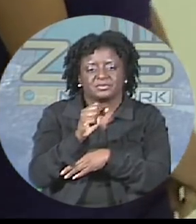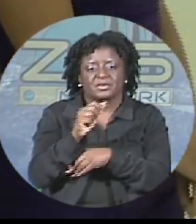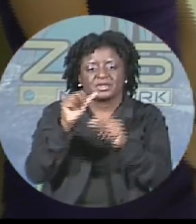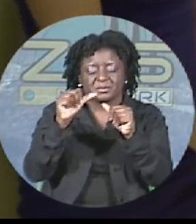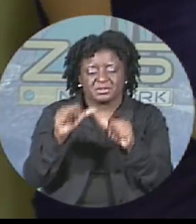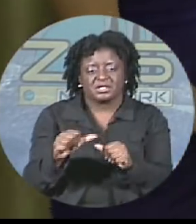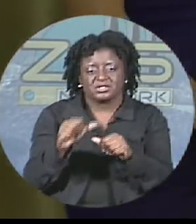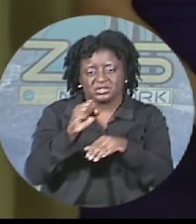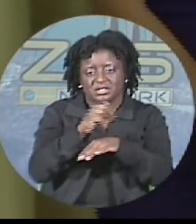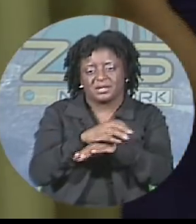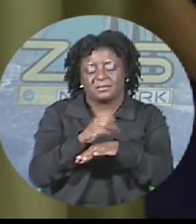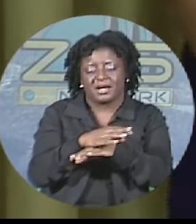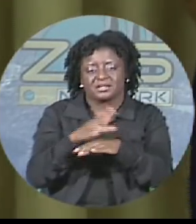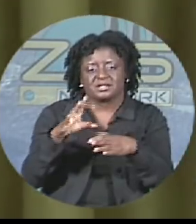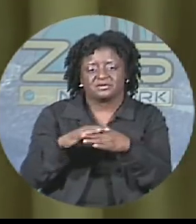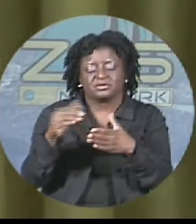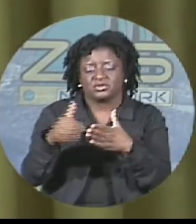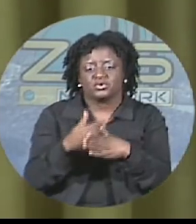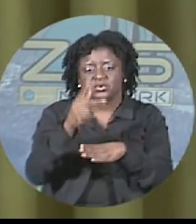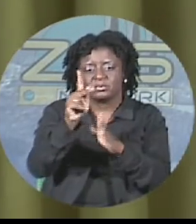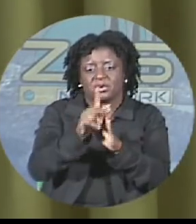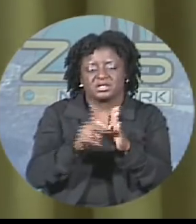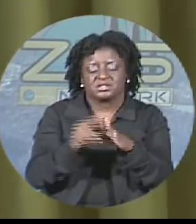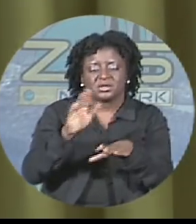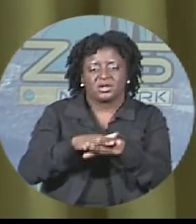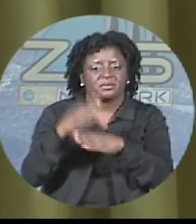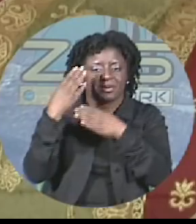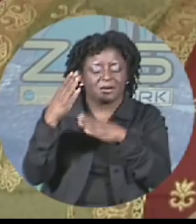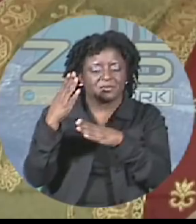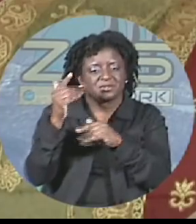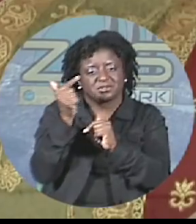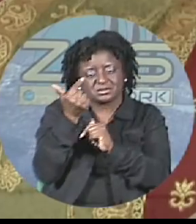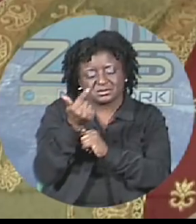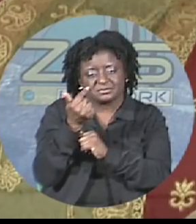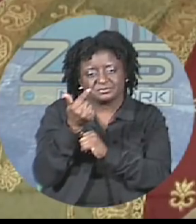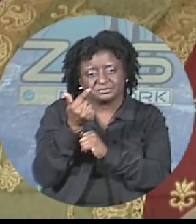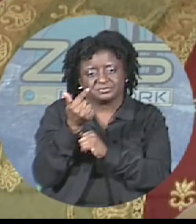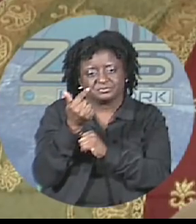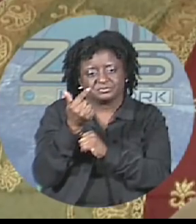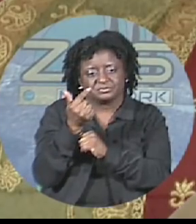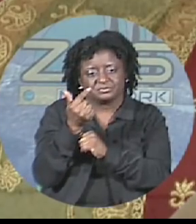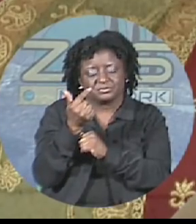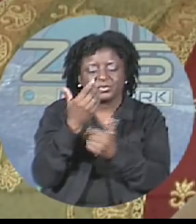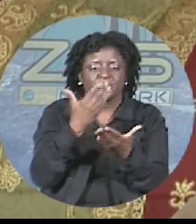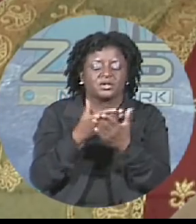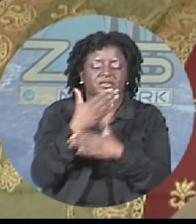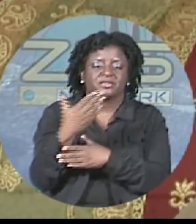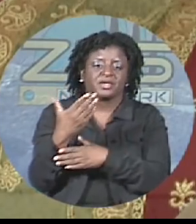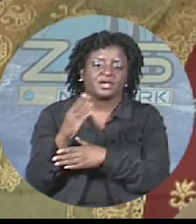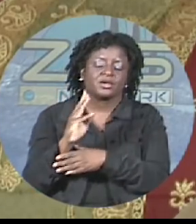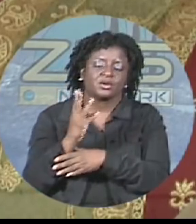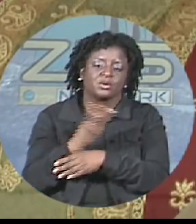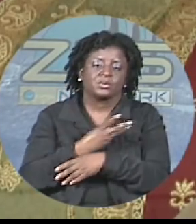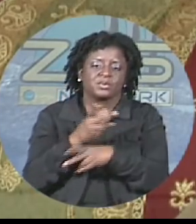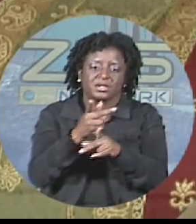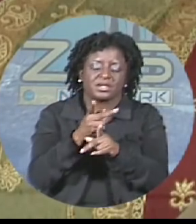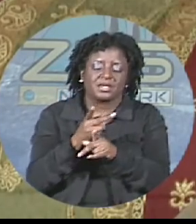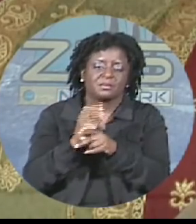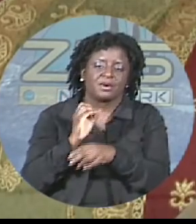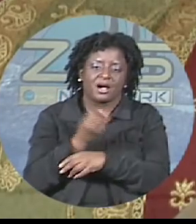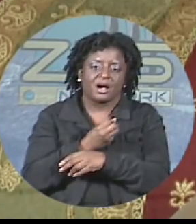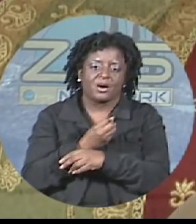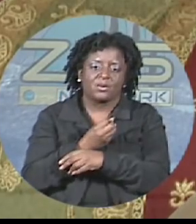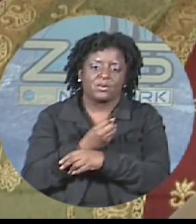potential impact of the new policy on the Bahamas will be minimal. The good thing is that we keep our